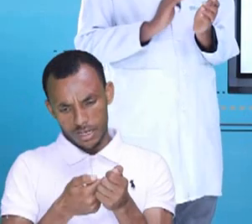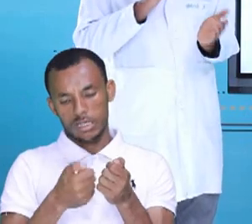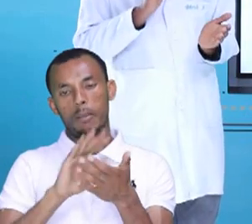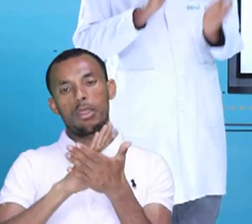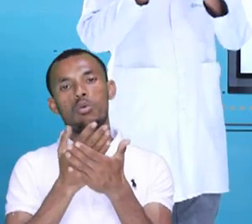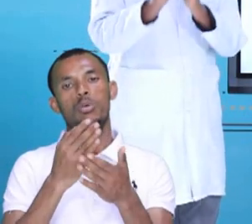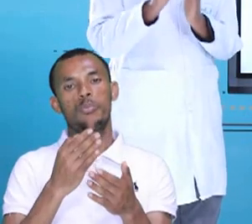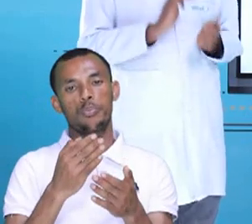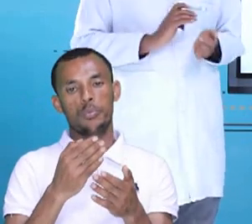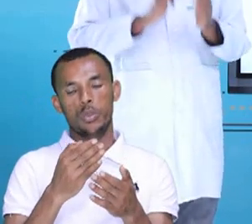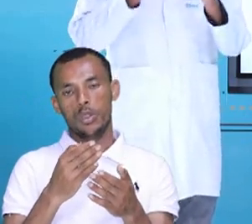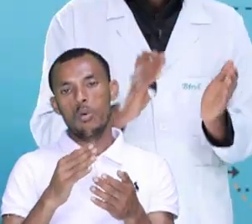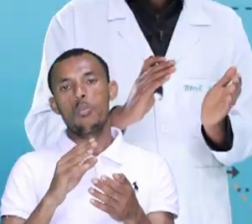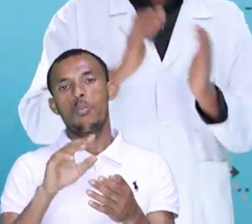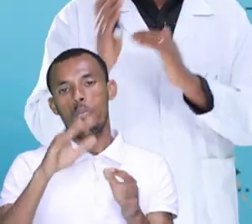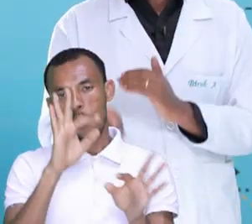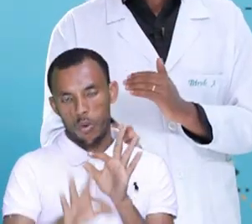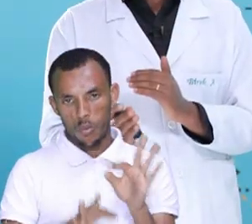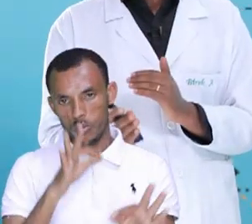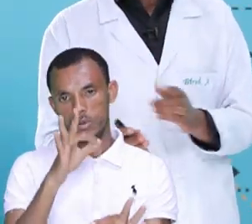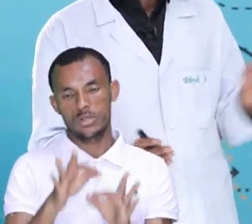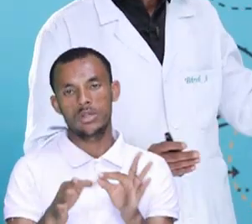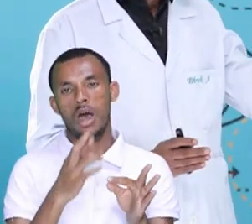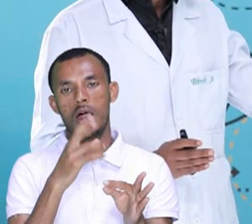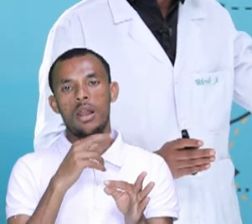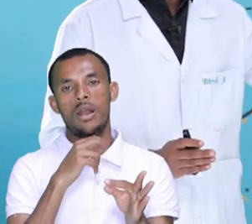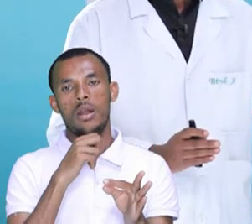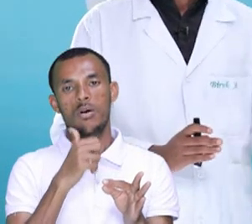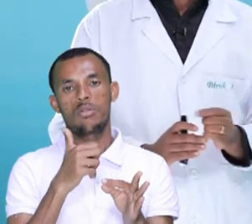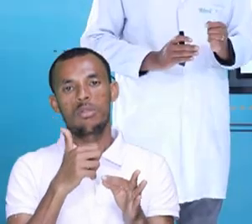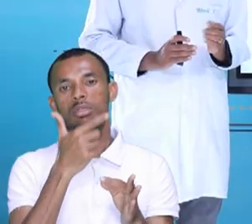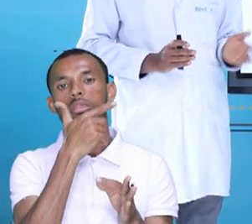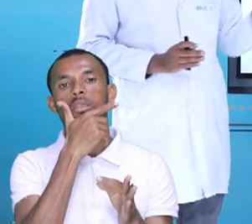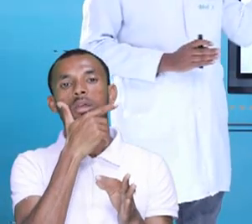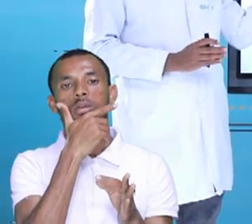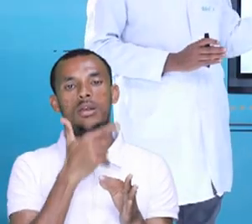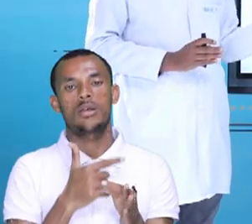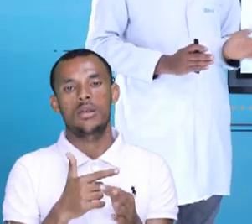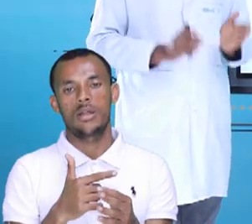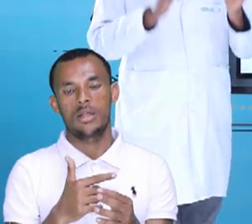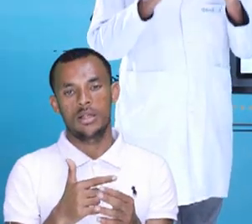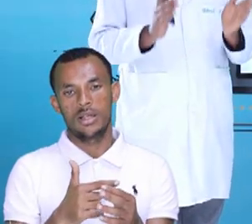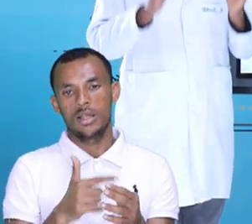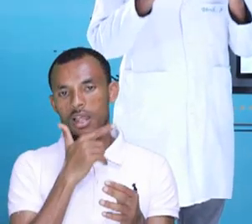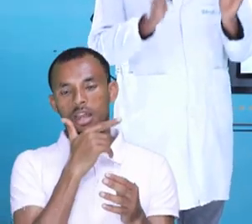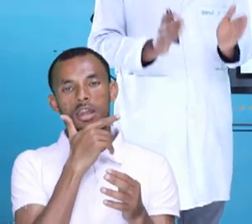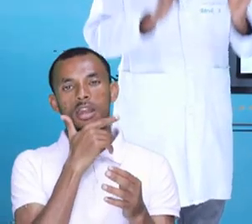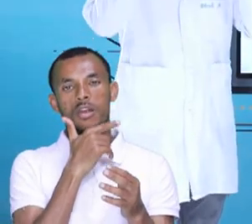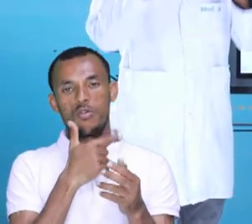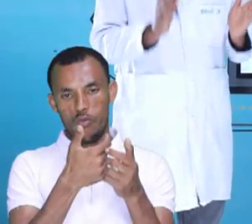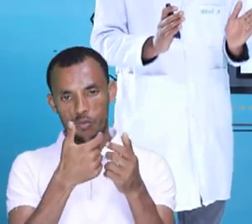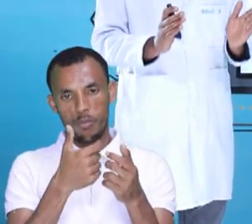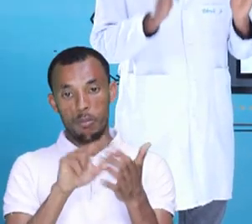molecules, between alkene molecules, between alkyne molecules are known as London force. Therefore, London force is force of